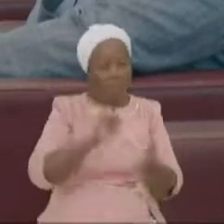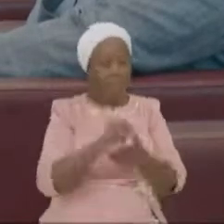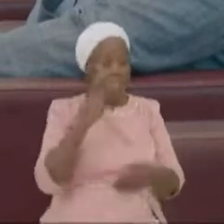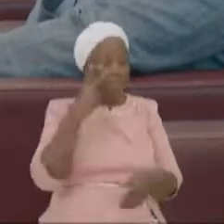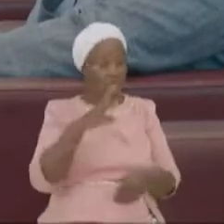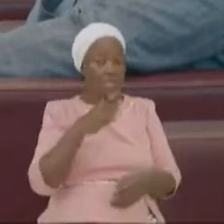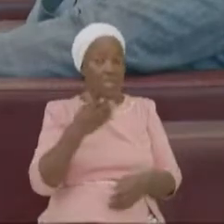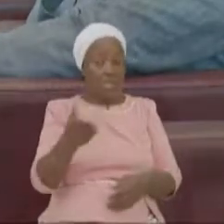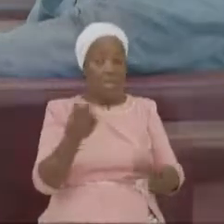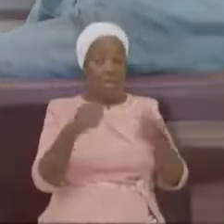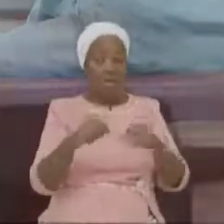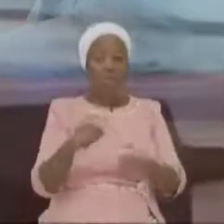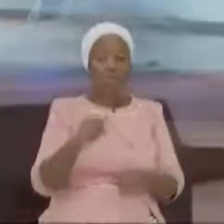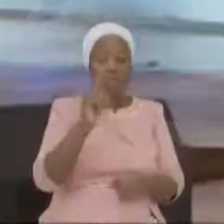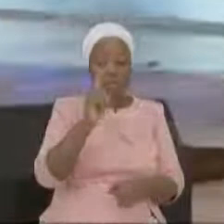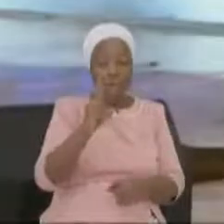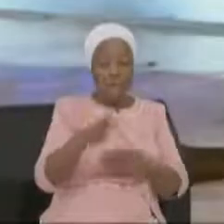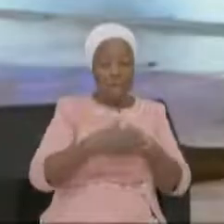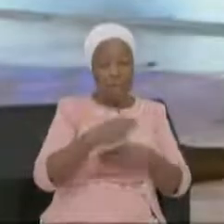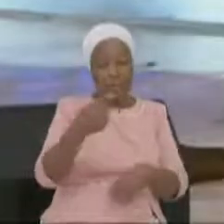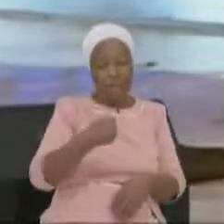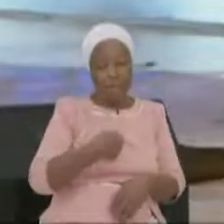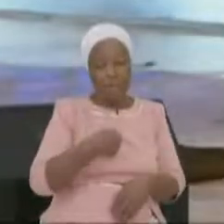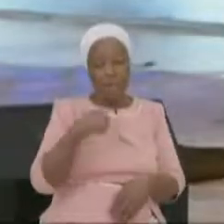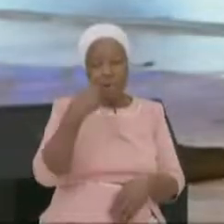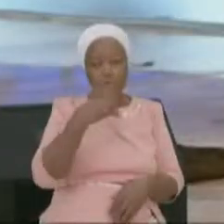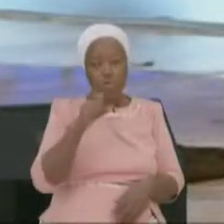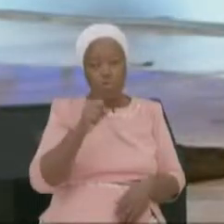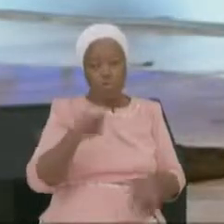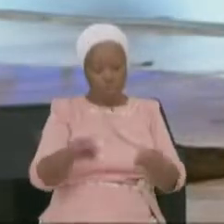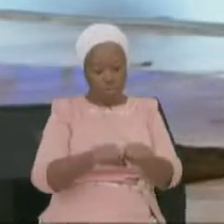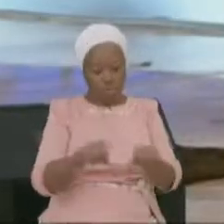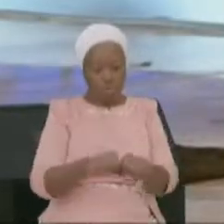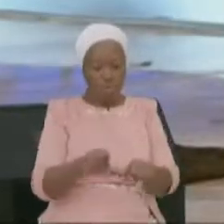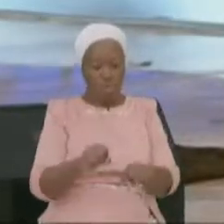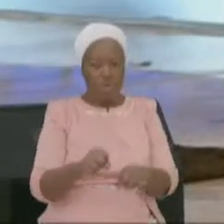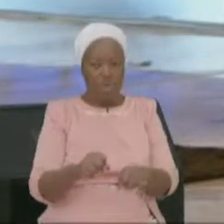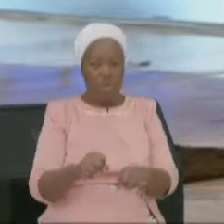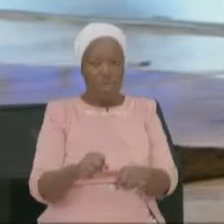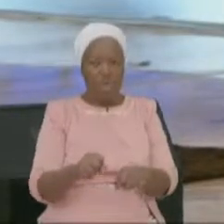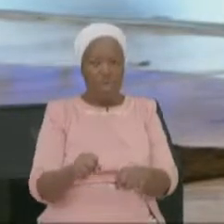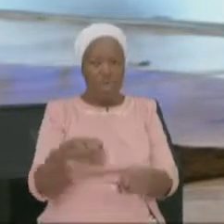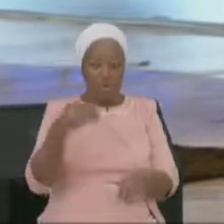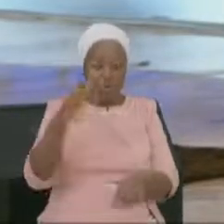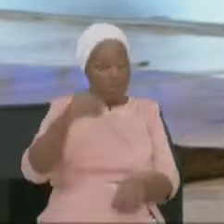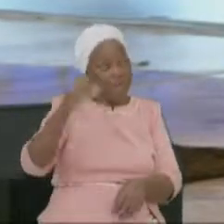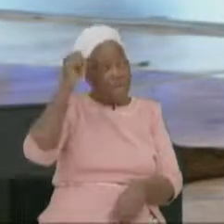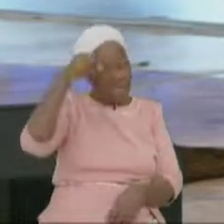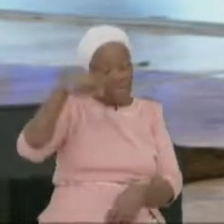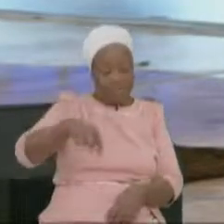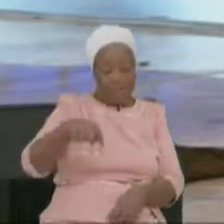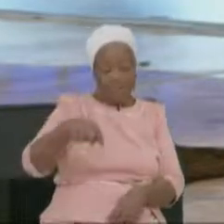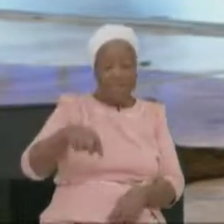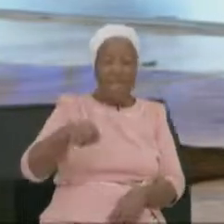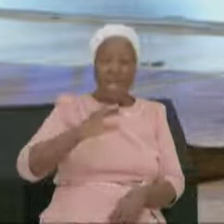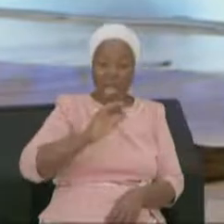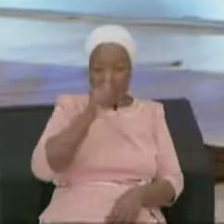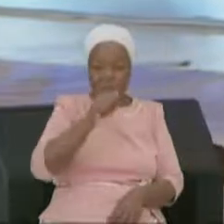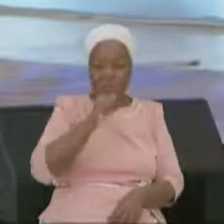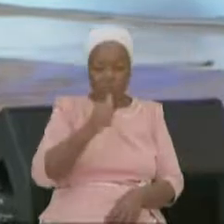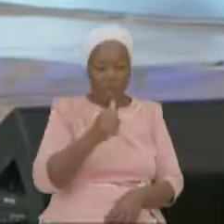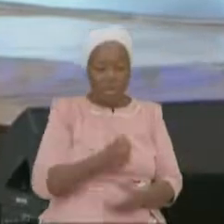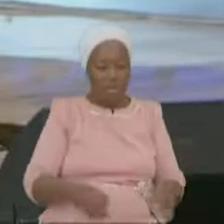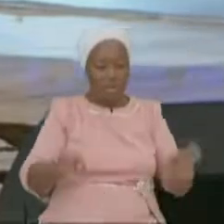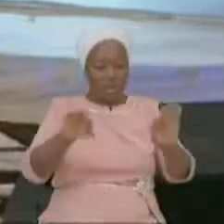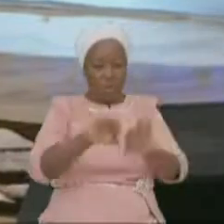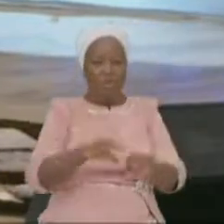cometh one after me, whose shoes of his feet I'm not worthy